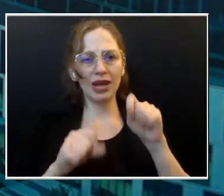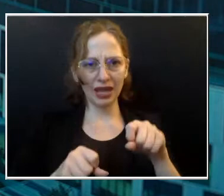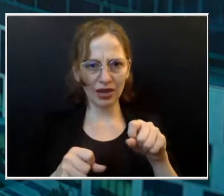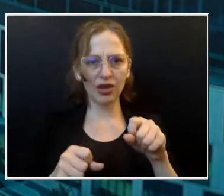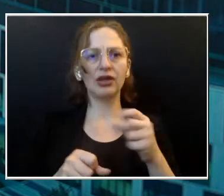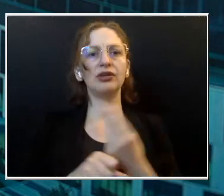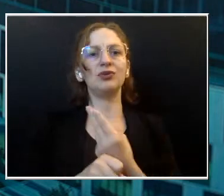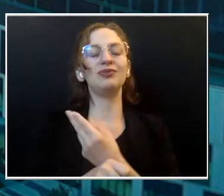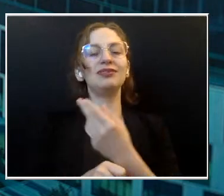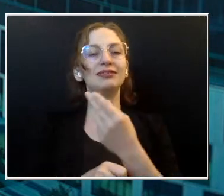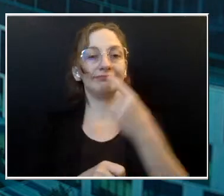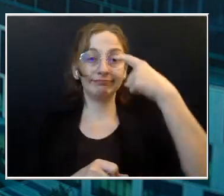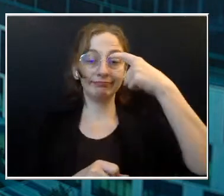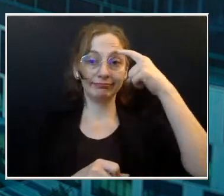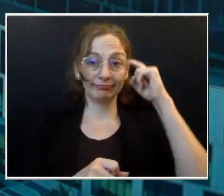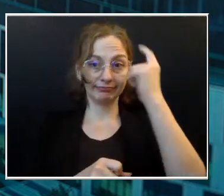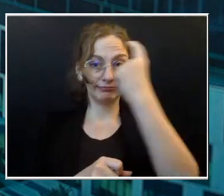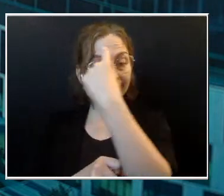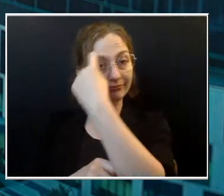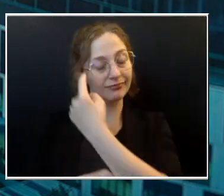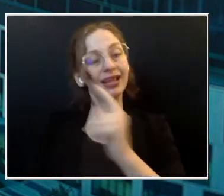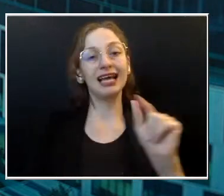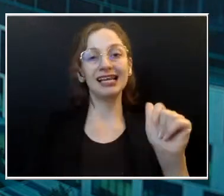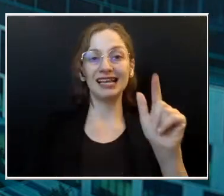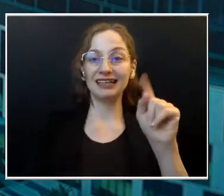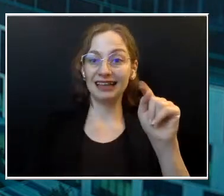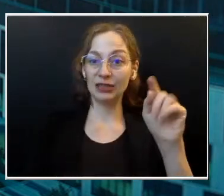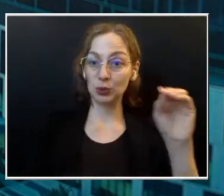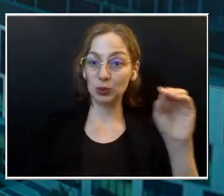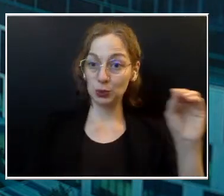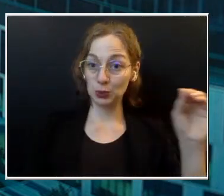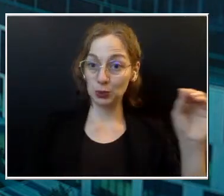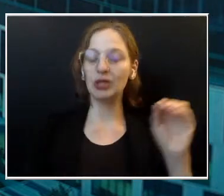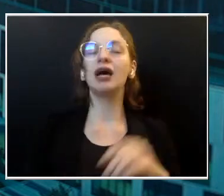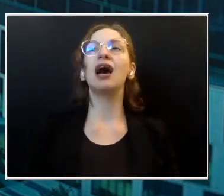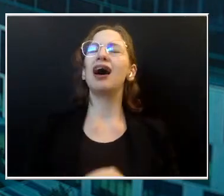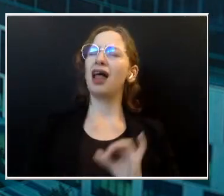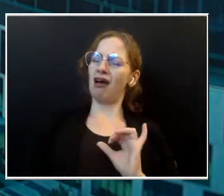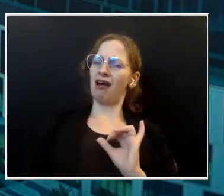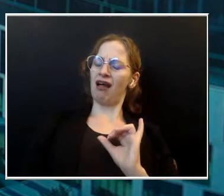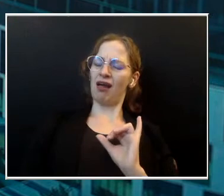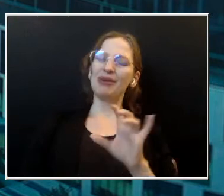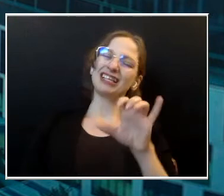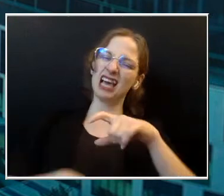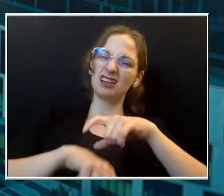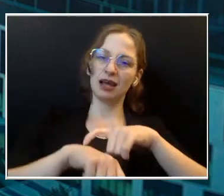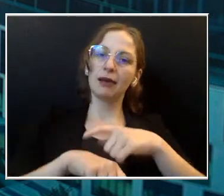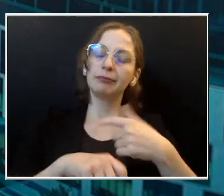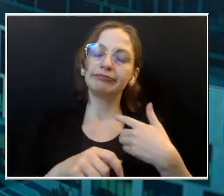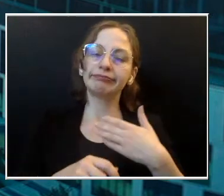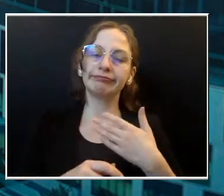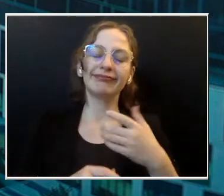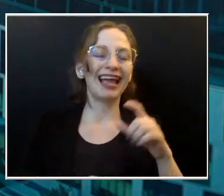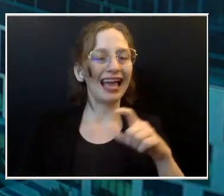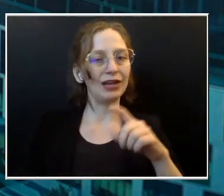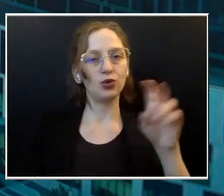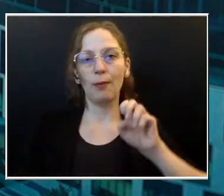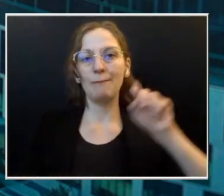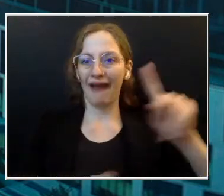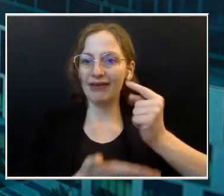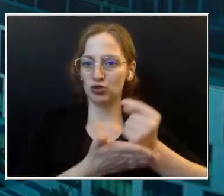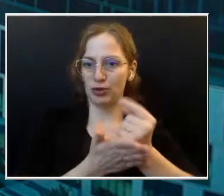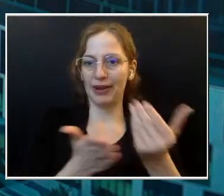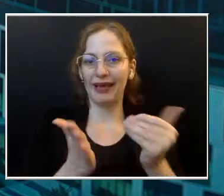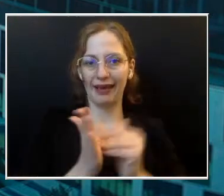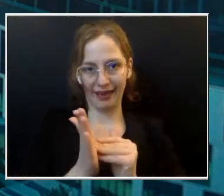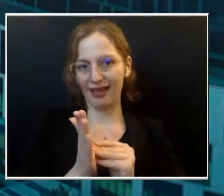losing my eyebrows again. And so so anyway, I'm like, wow, that's great. So we set up an appointment, and I got